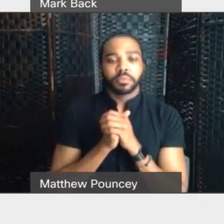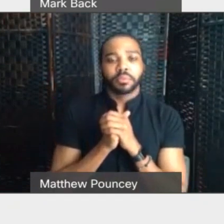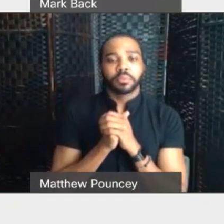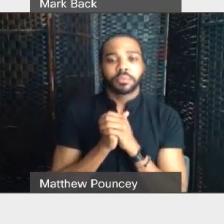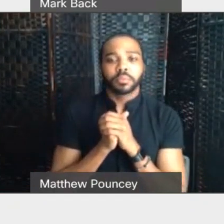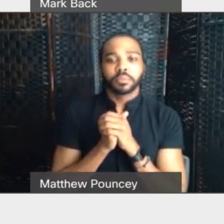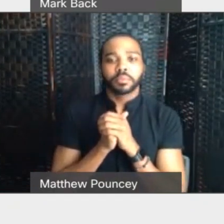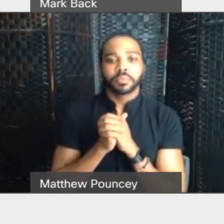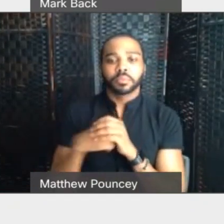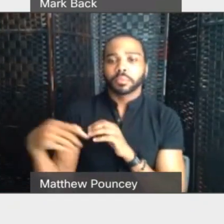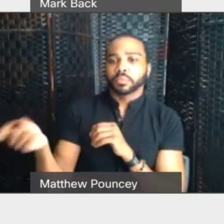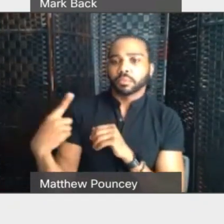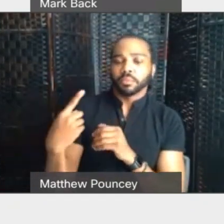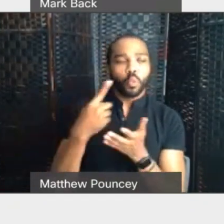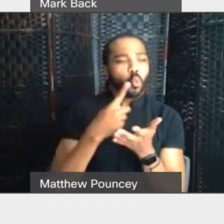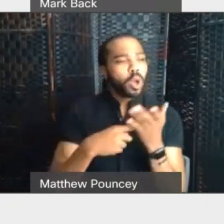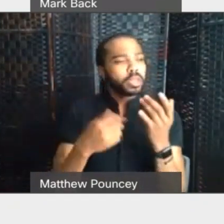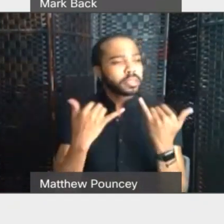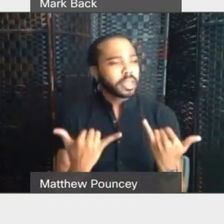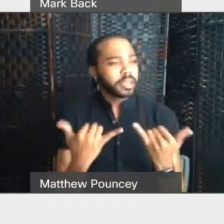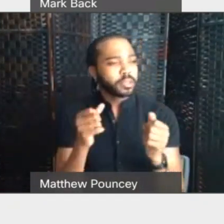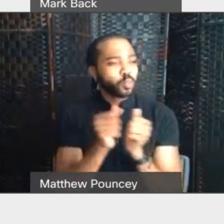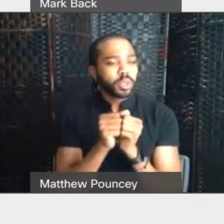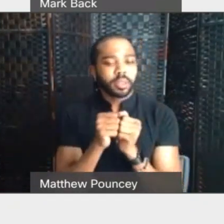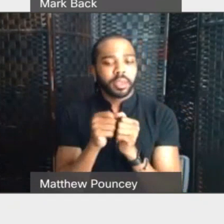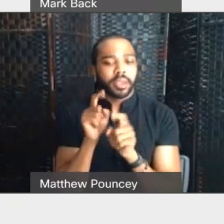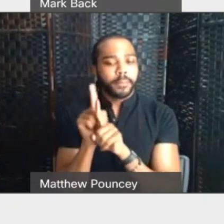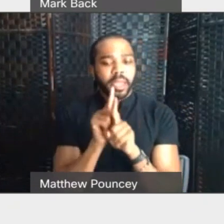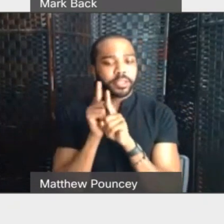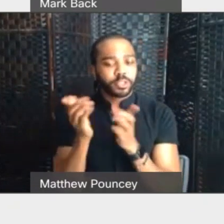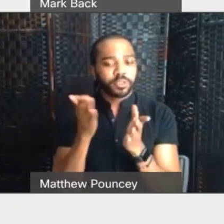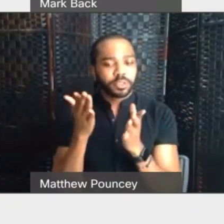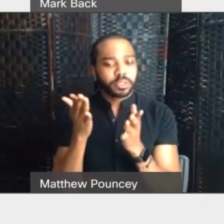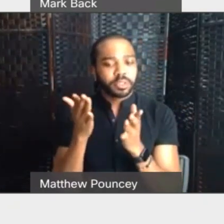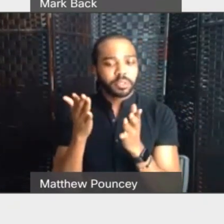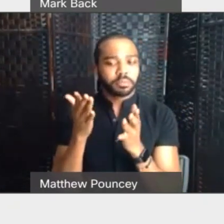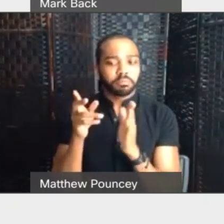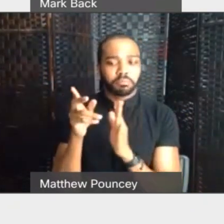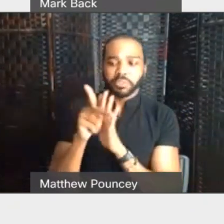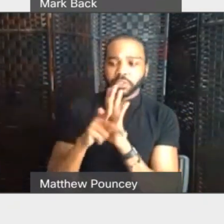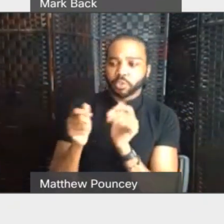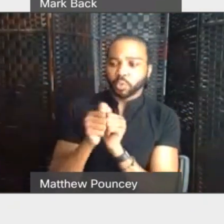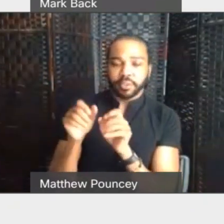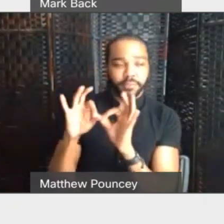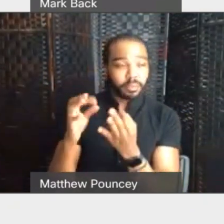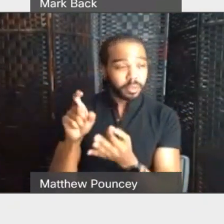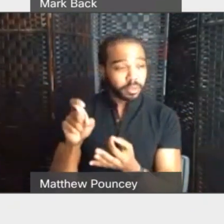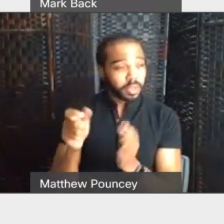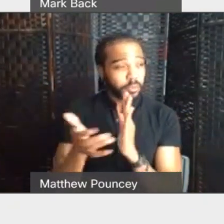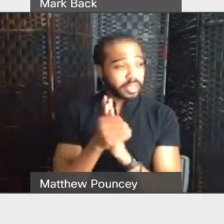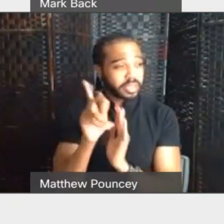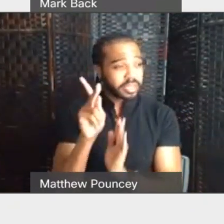What is the status on the provision of companion services by a family member? Has the Appendix K addressed this